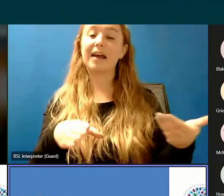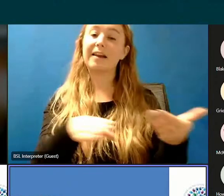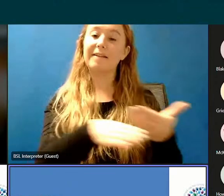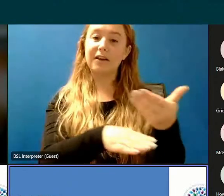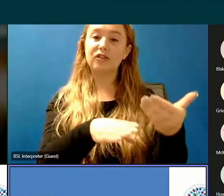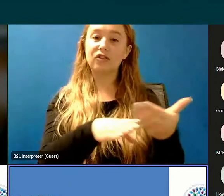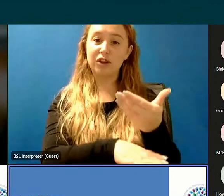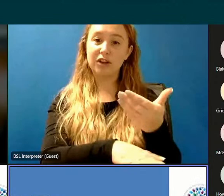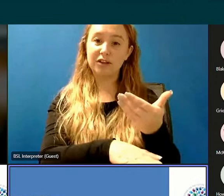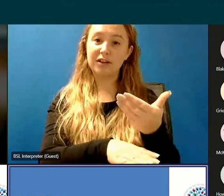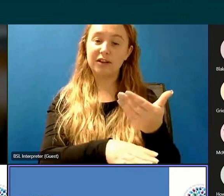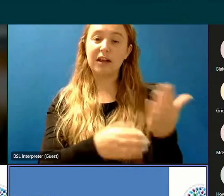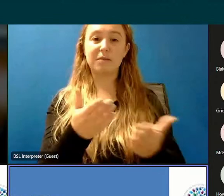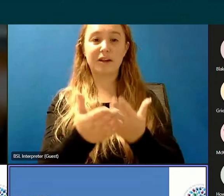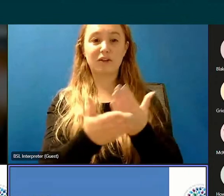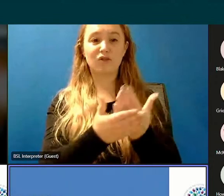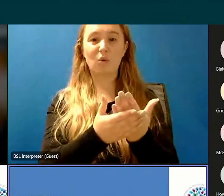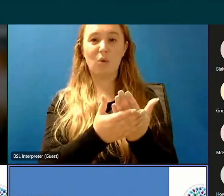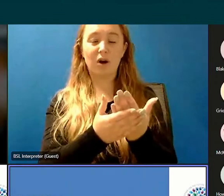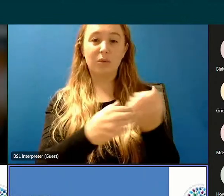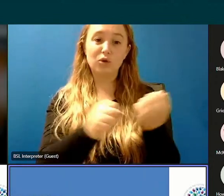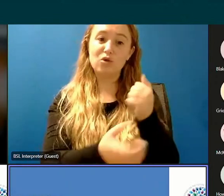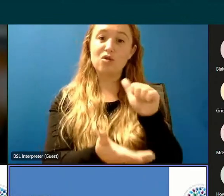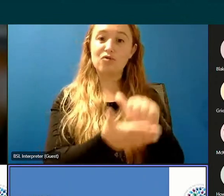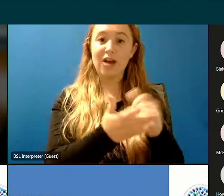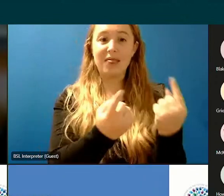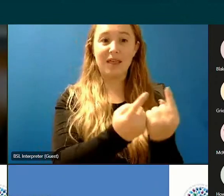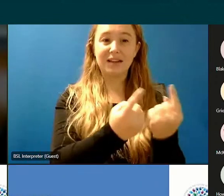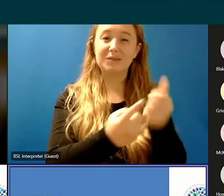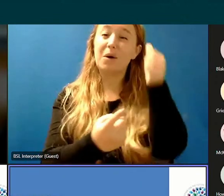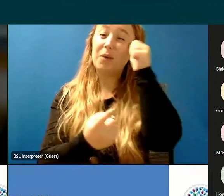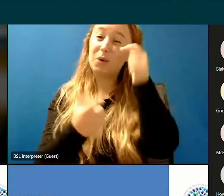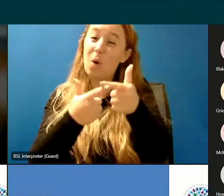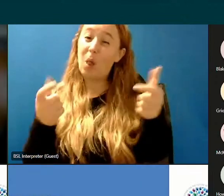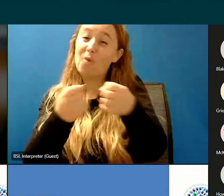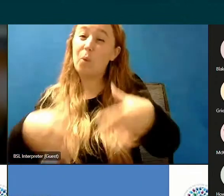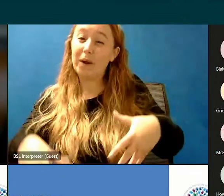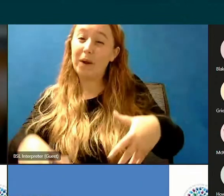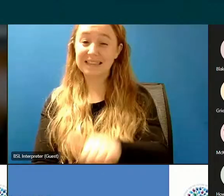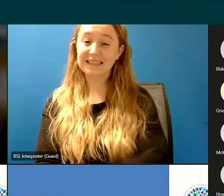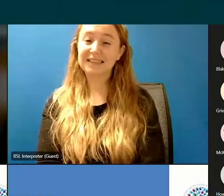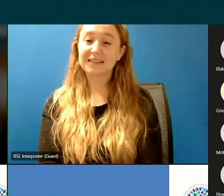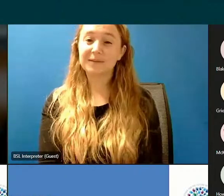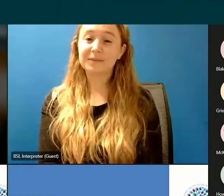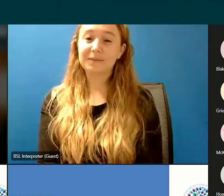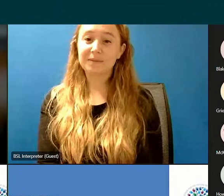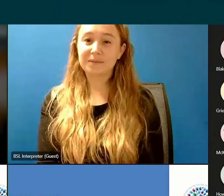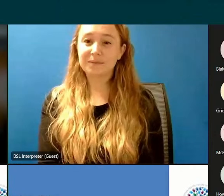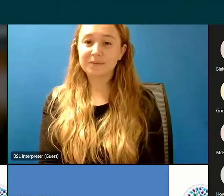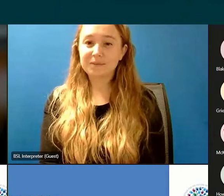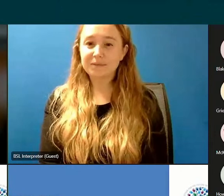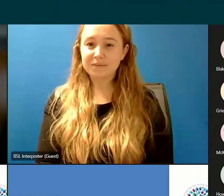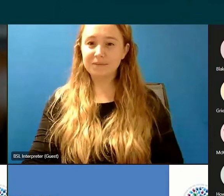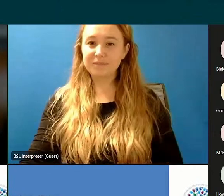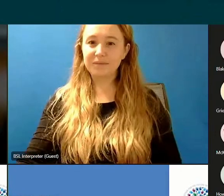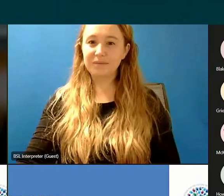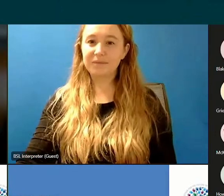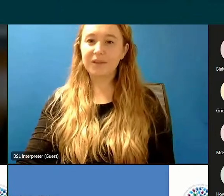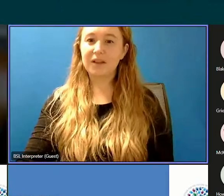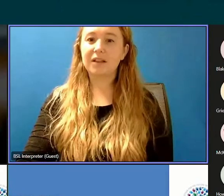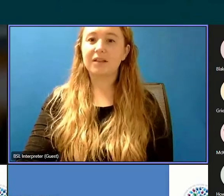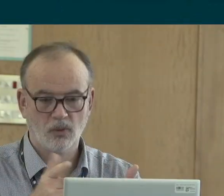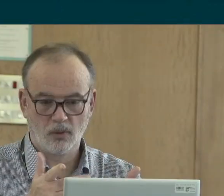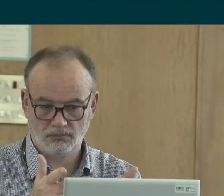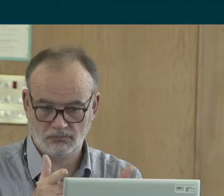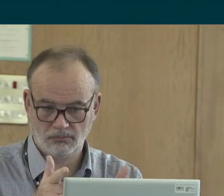doing what it needs to do. But we do know there's a lot of waste in the system.